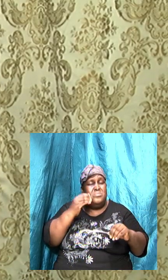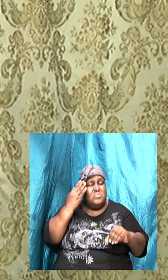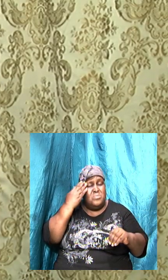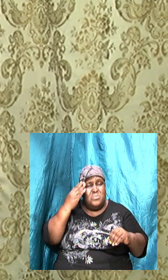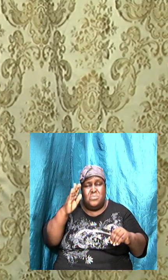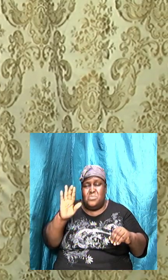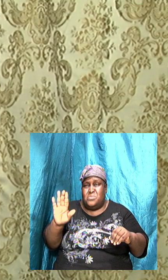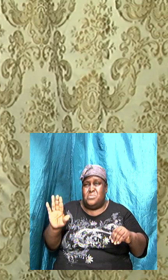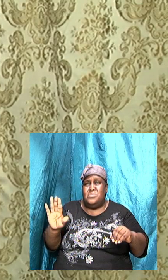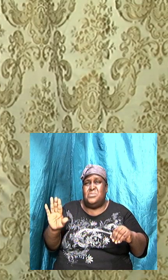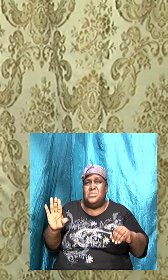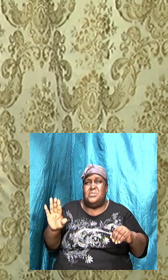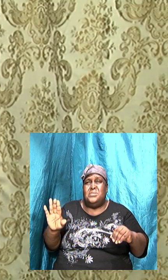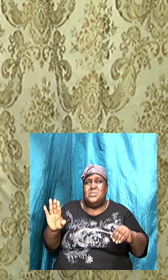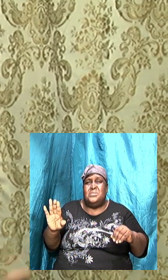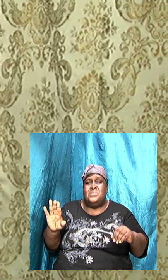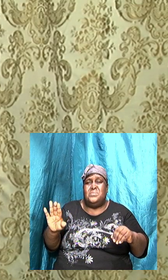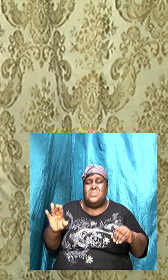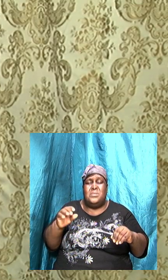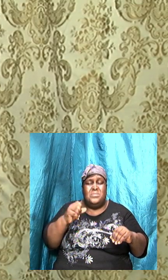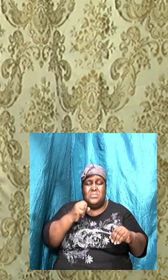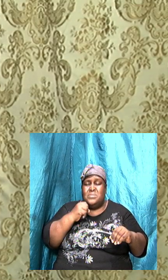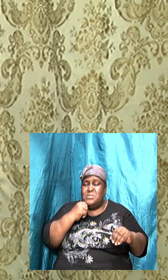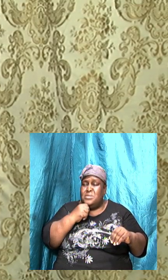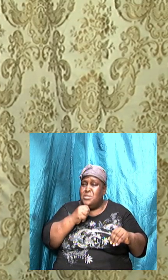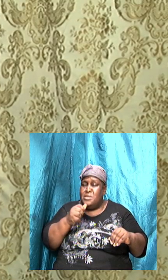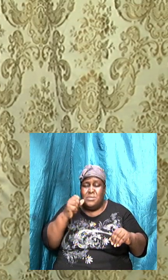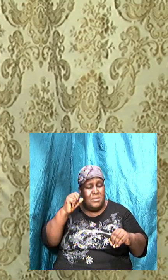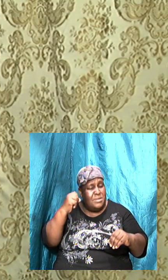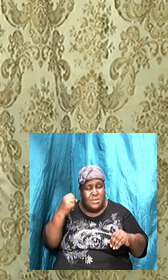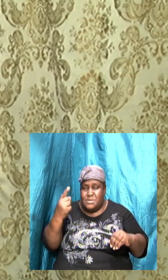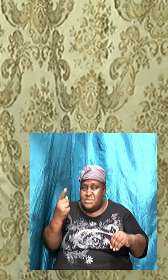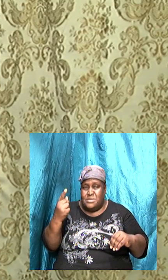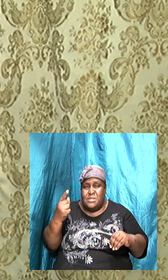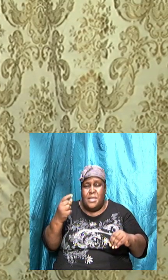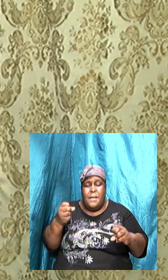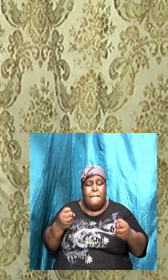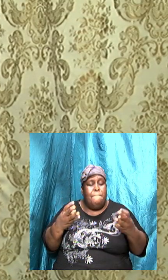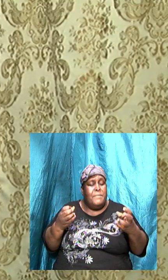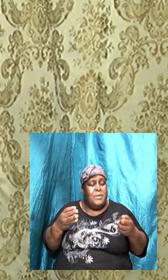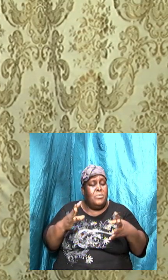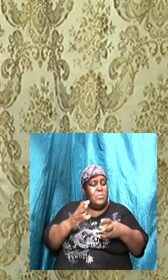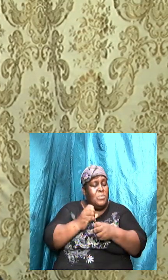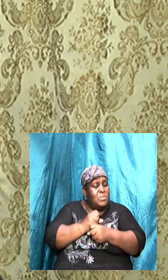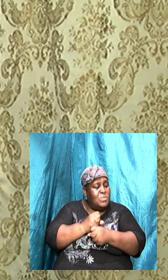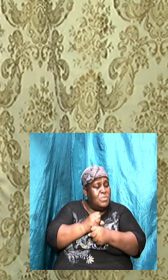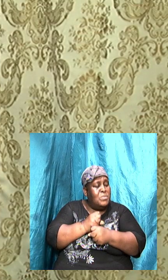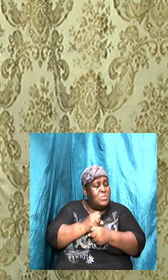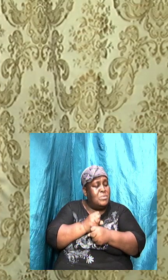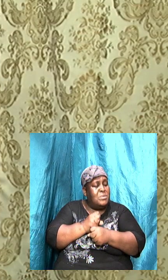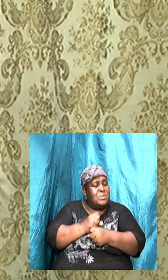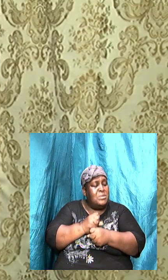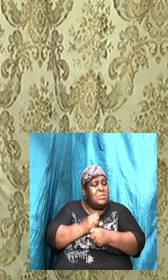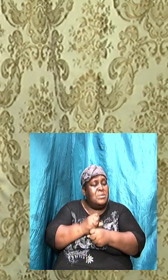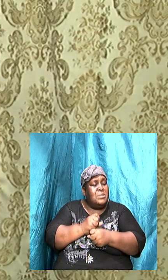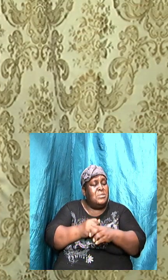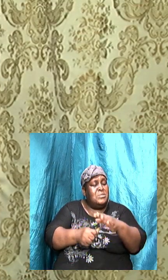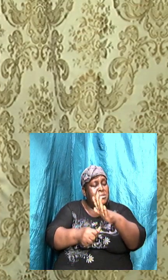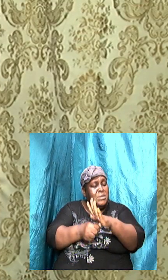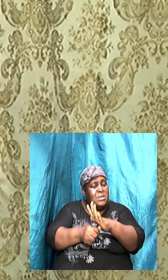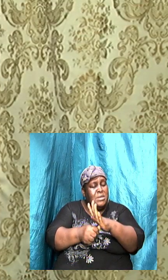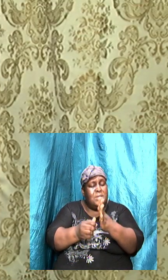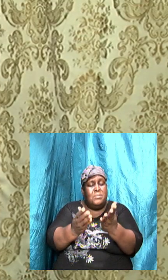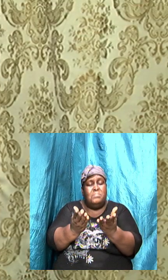many have put forward and many hold dear to, that it is a hidden book, the